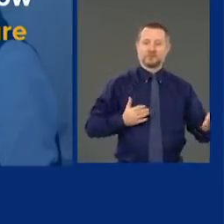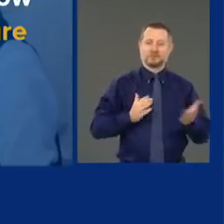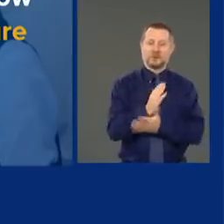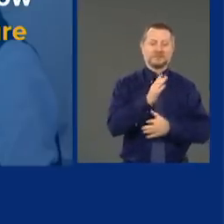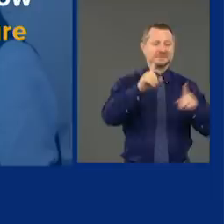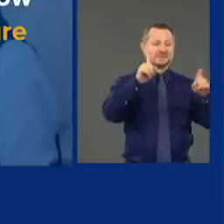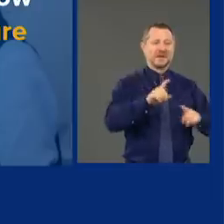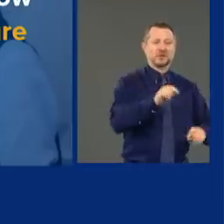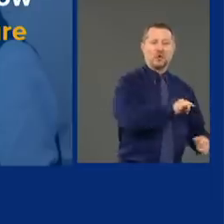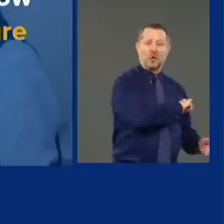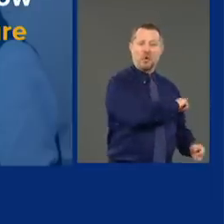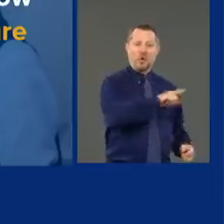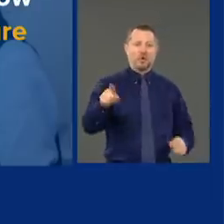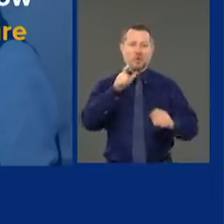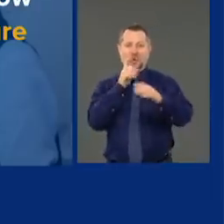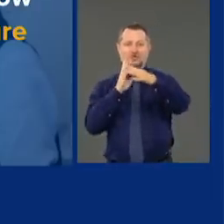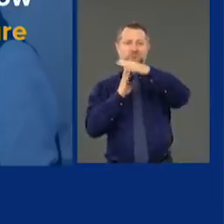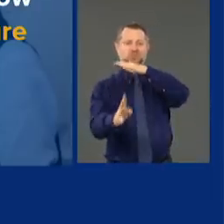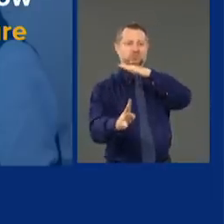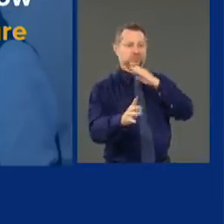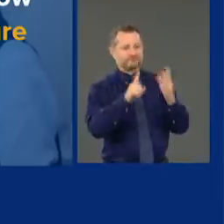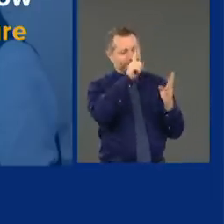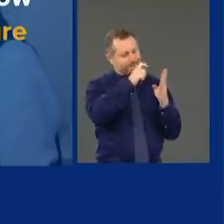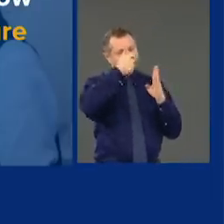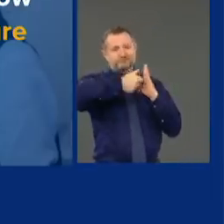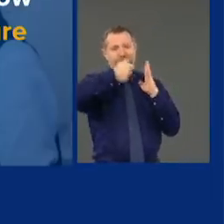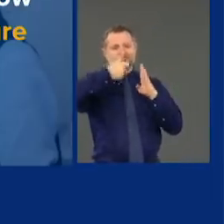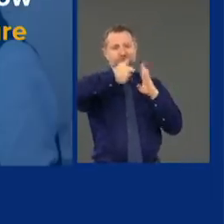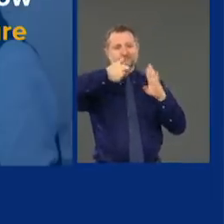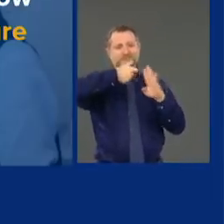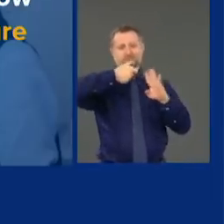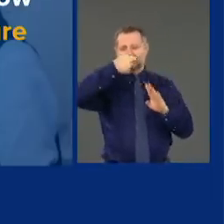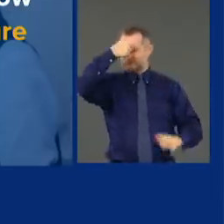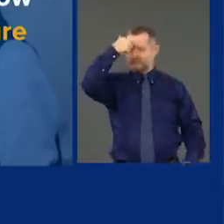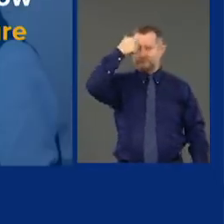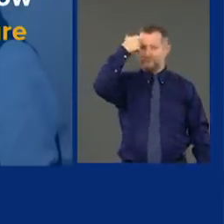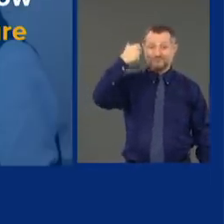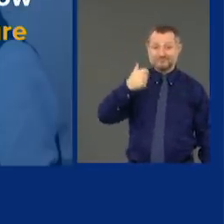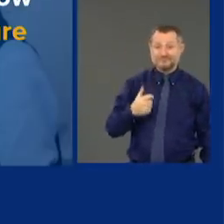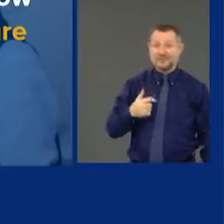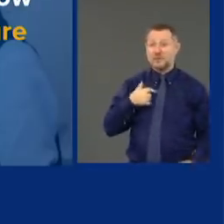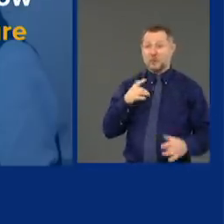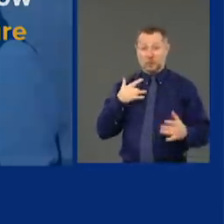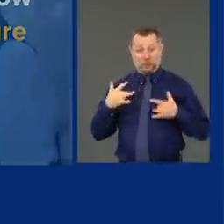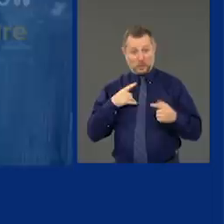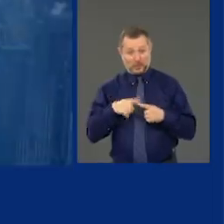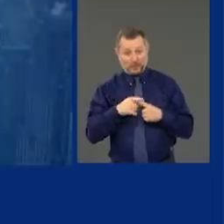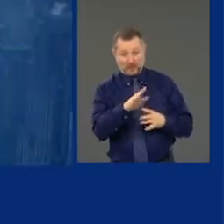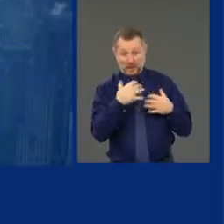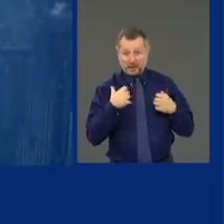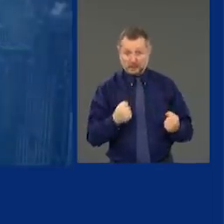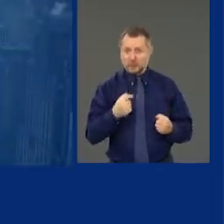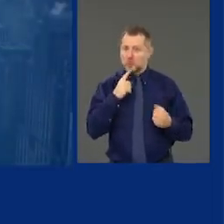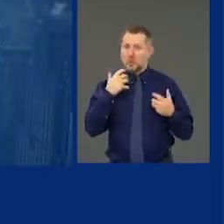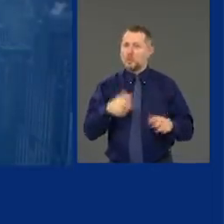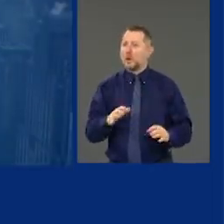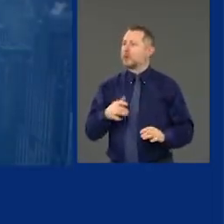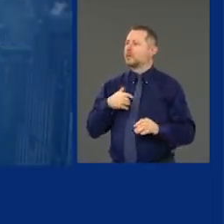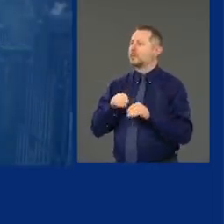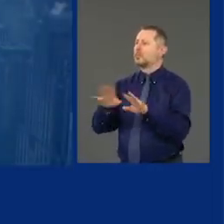of everyone who walks into a building. It's not just your health, it's the people you could